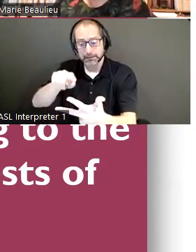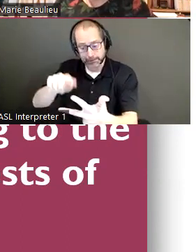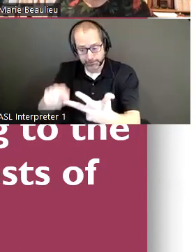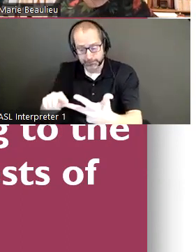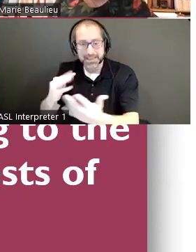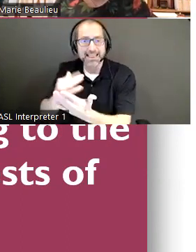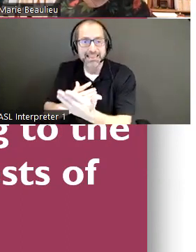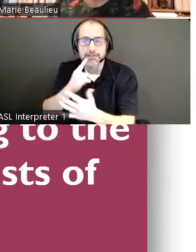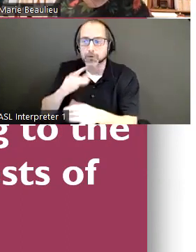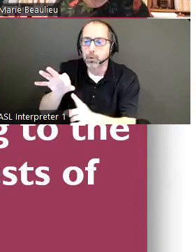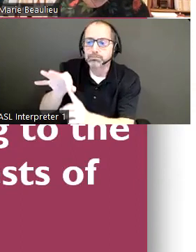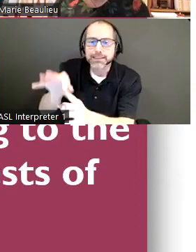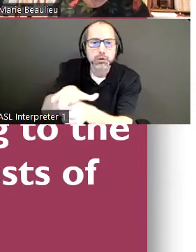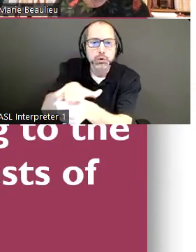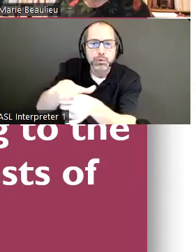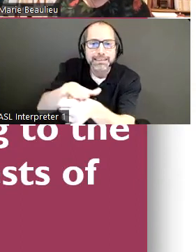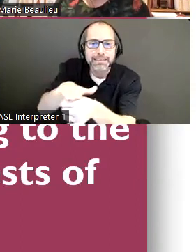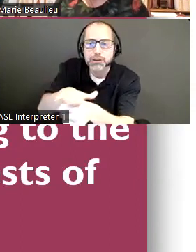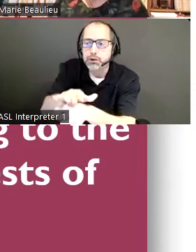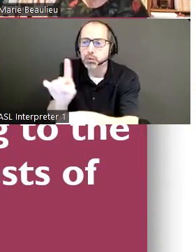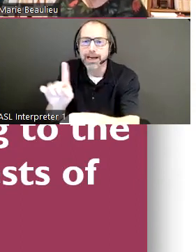the partner residences were.